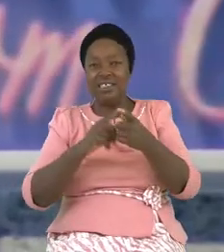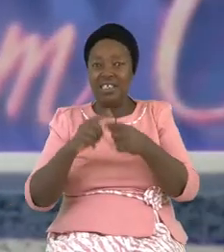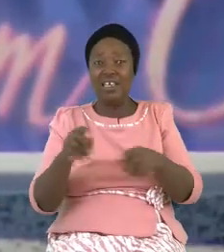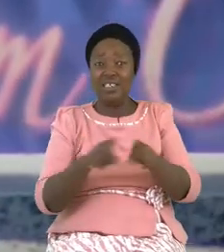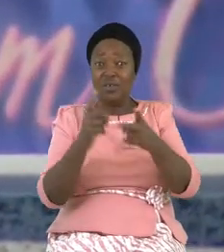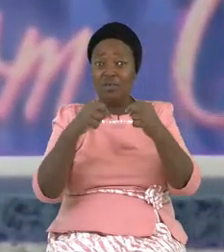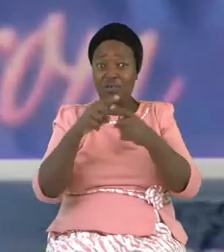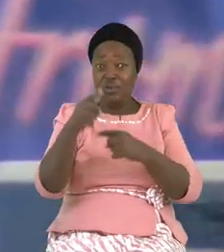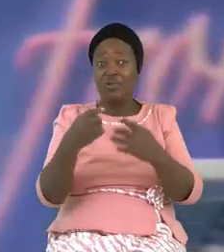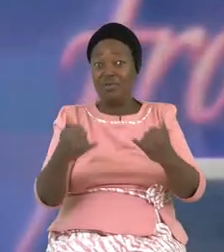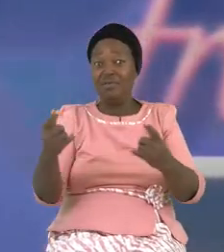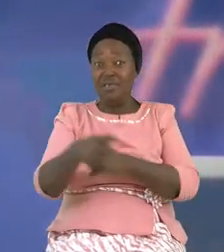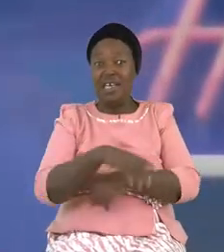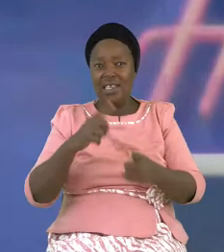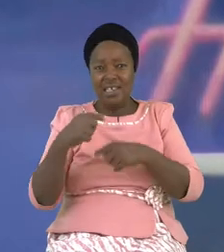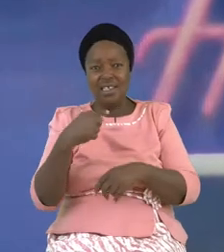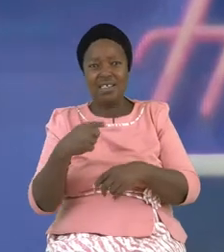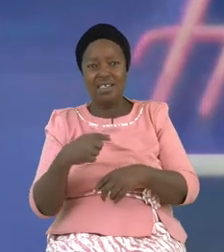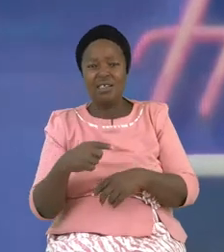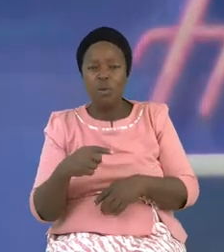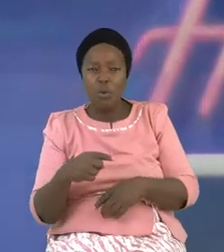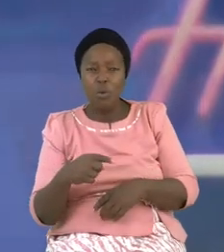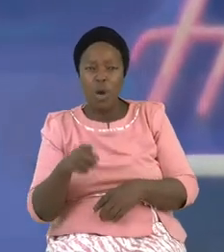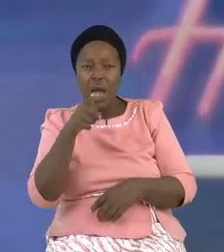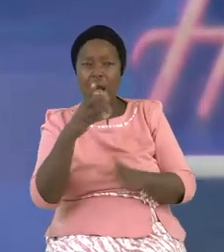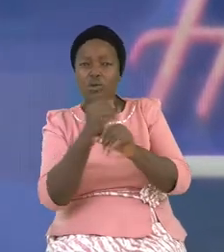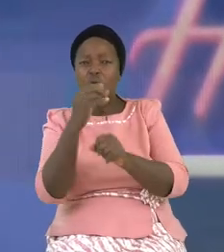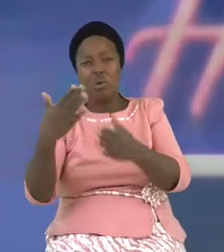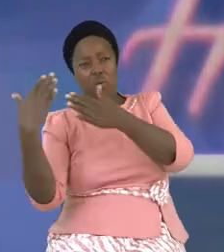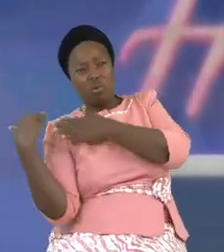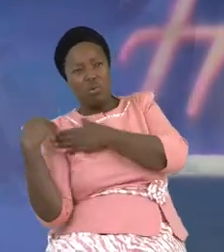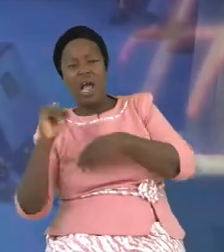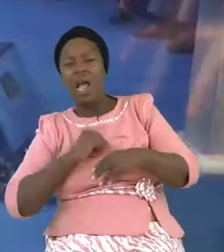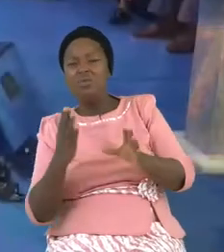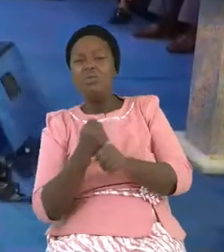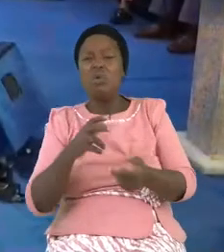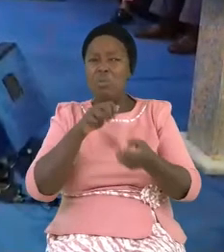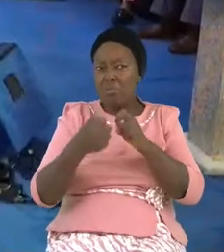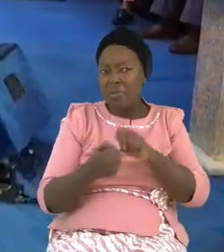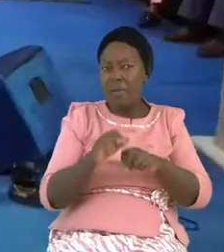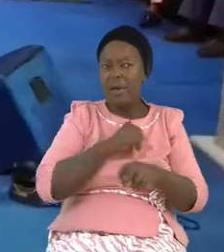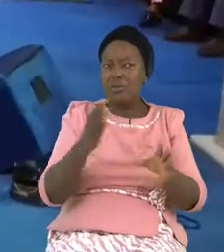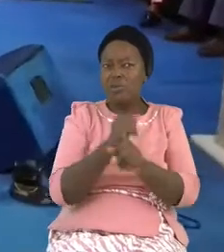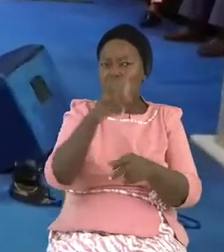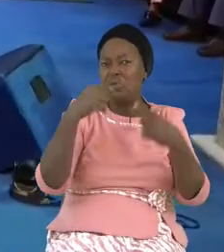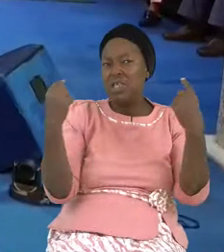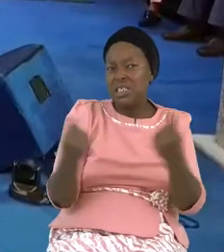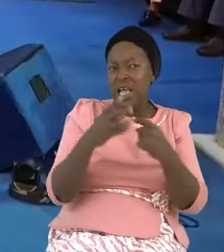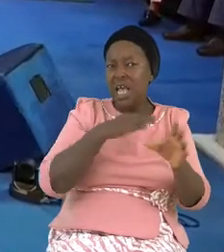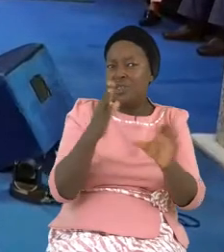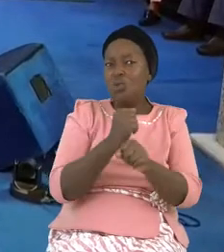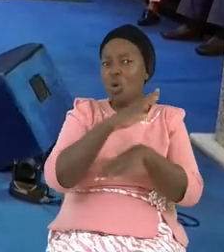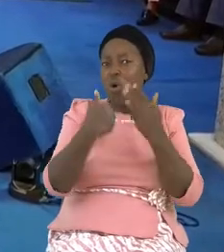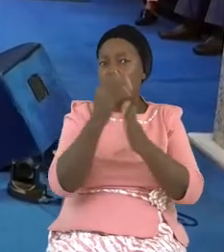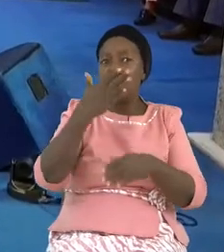and he says, I took your load. I took your body, I took your sin, I took all the evil